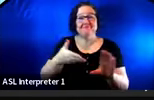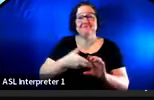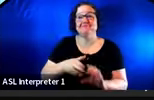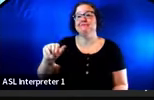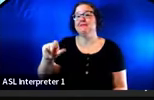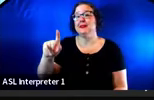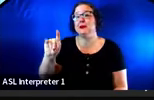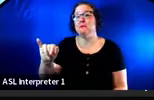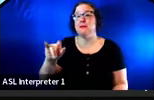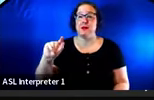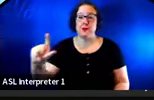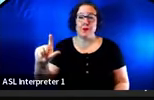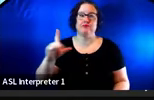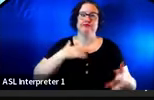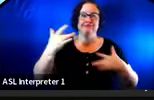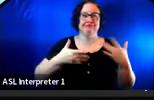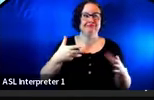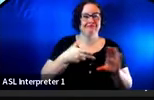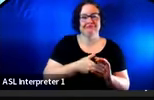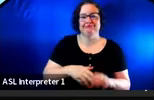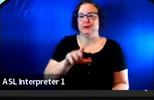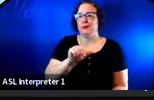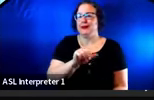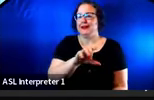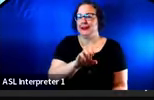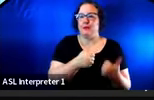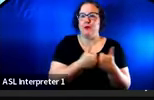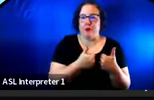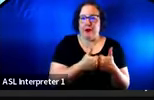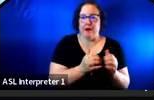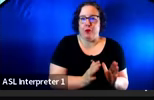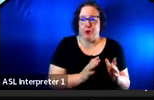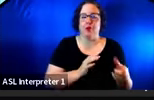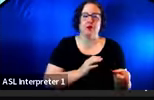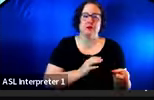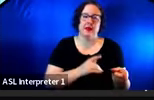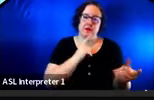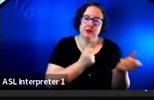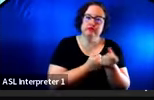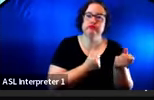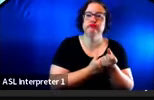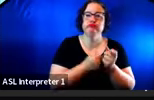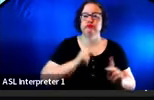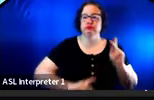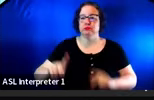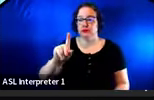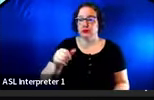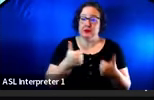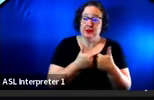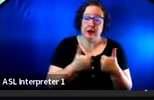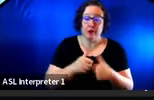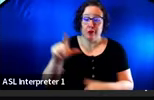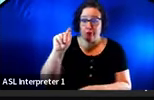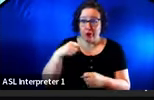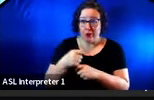to kick off our partnership with AbleGamers. AbleGamers has been supporting people with disabilities game for almost 20